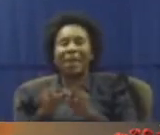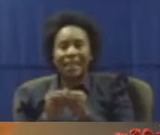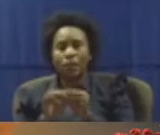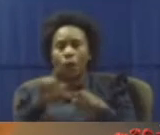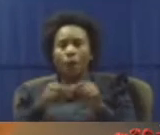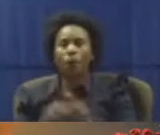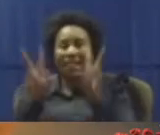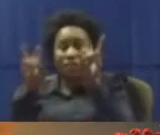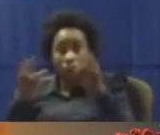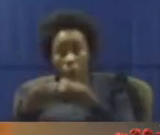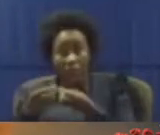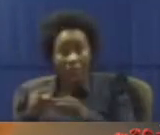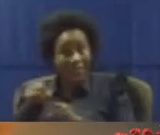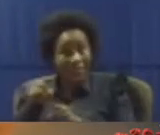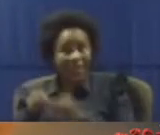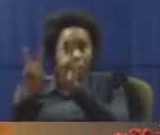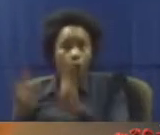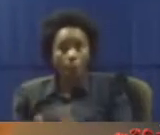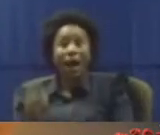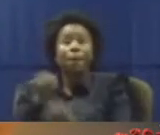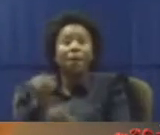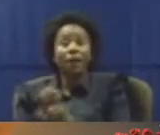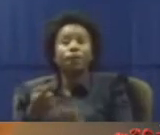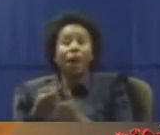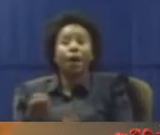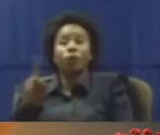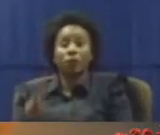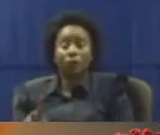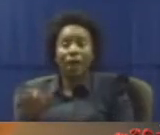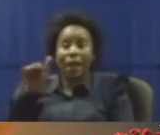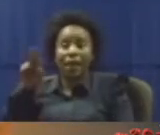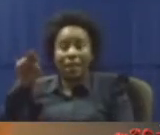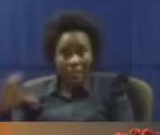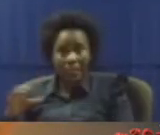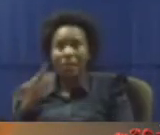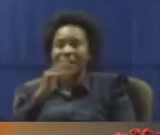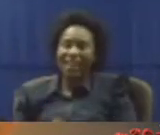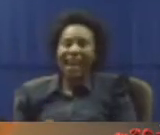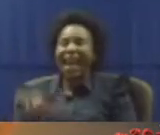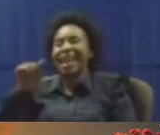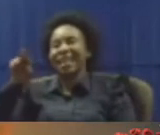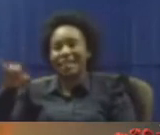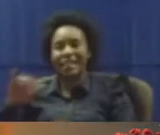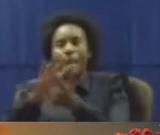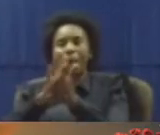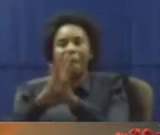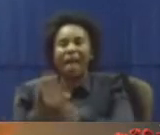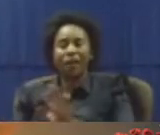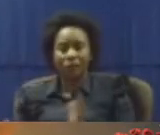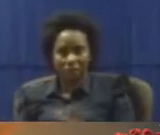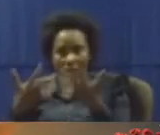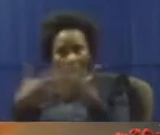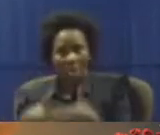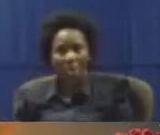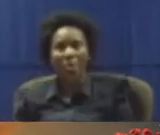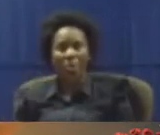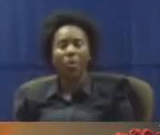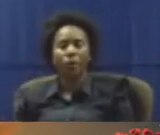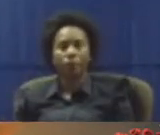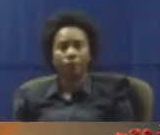at Eskom are of the ANC's making, and to quote, the ANC's mess. Instead of welcoming her